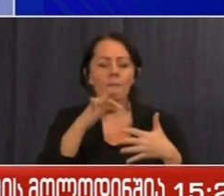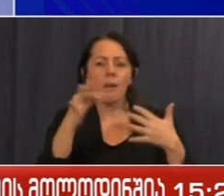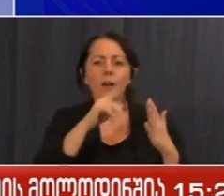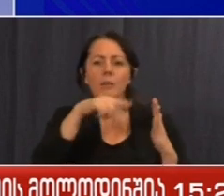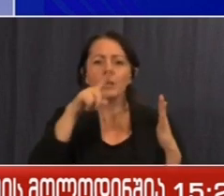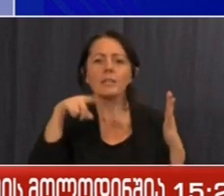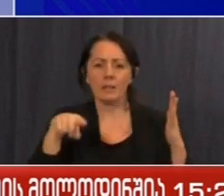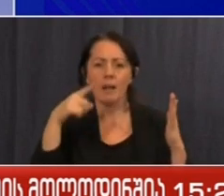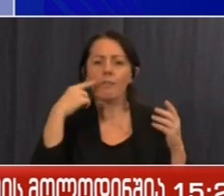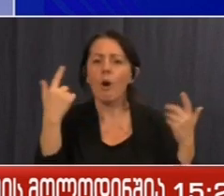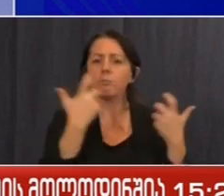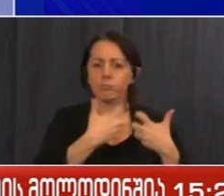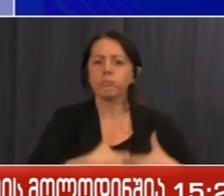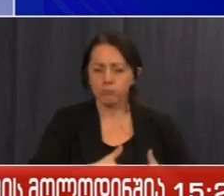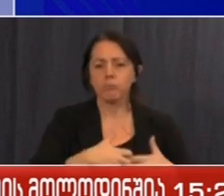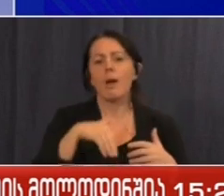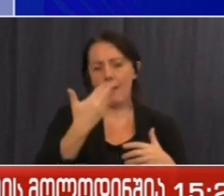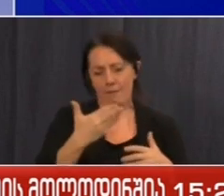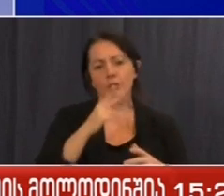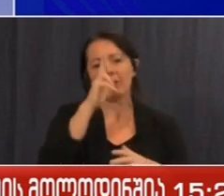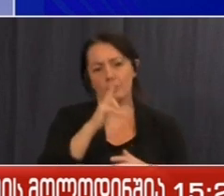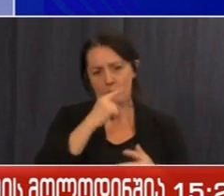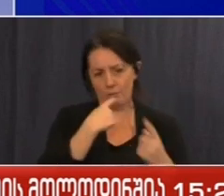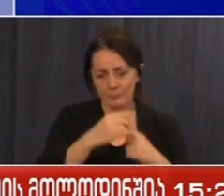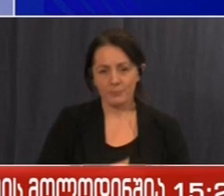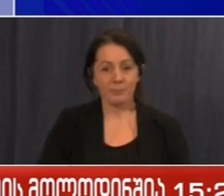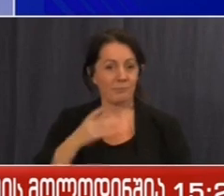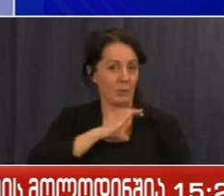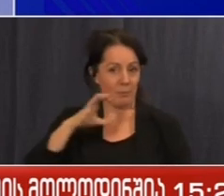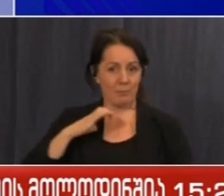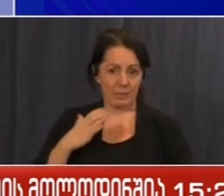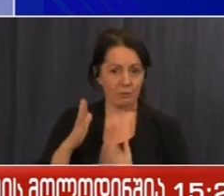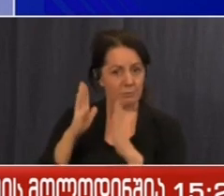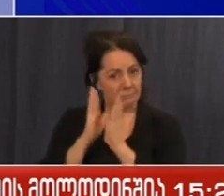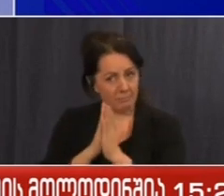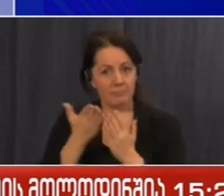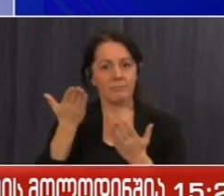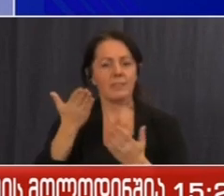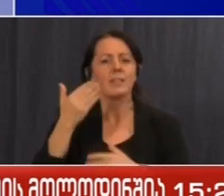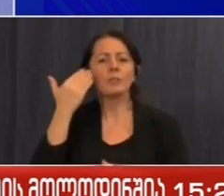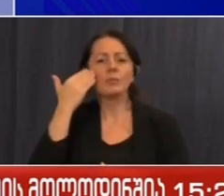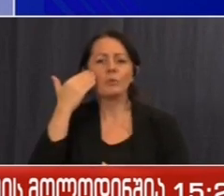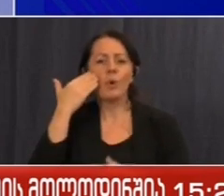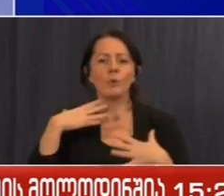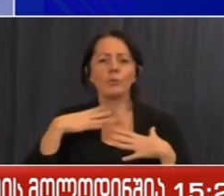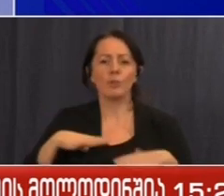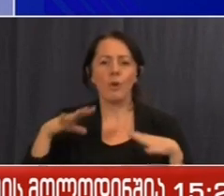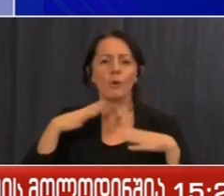And Commission recommends that advance court into Georgia, the state is over, candidate,